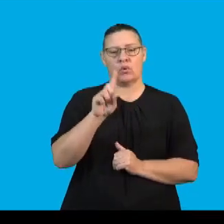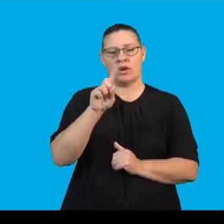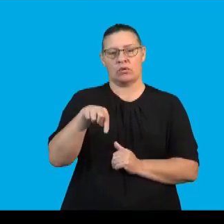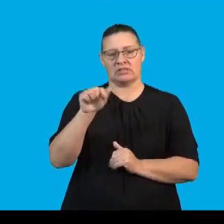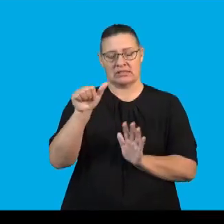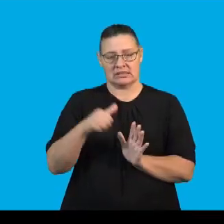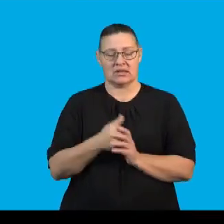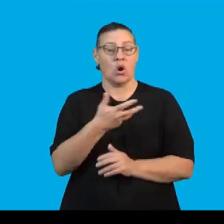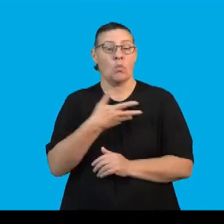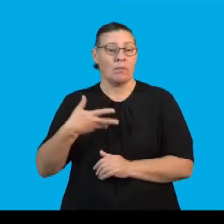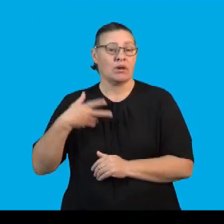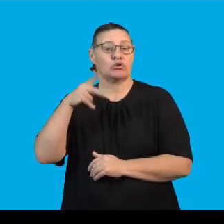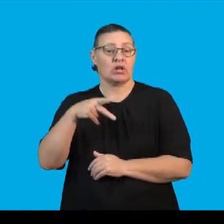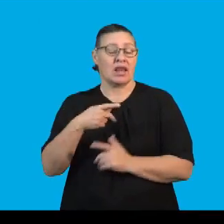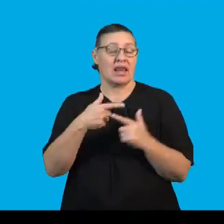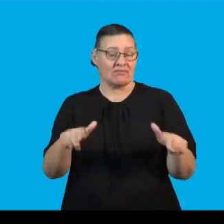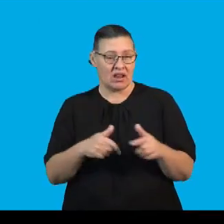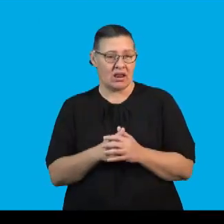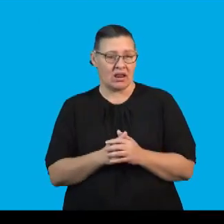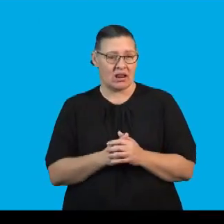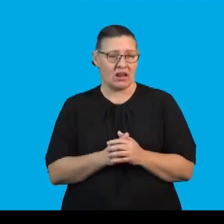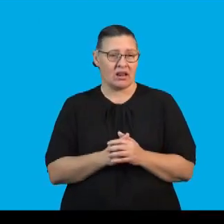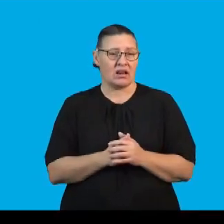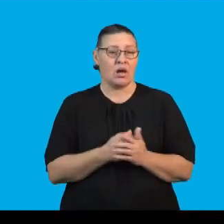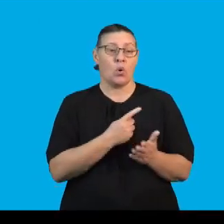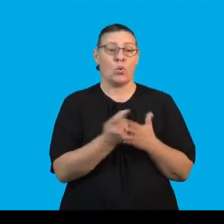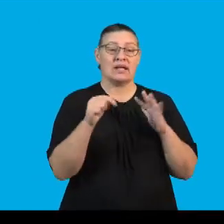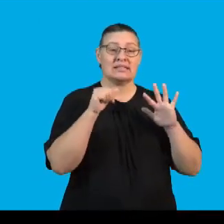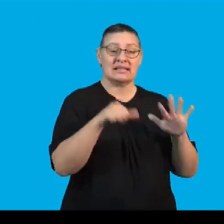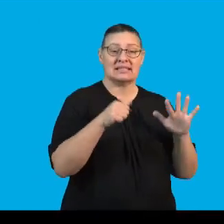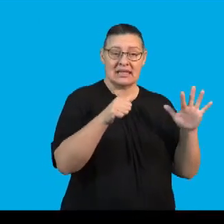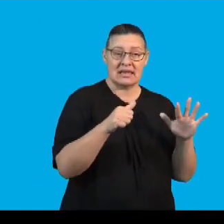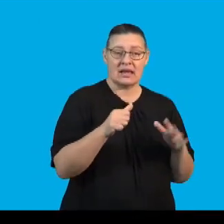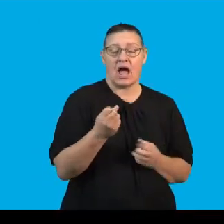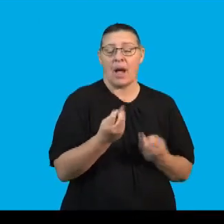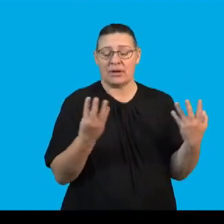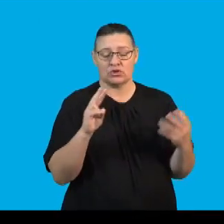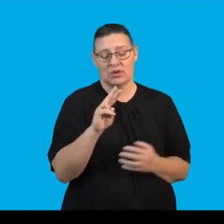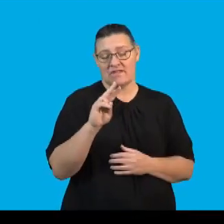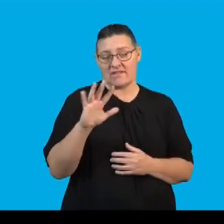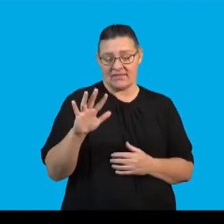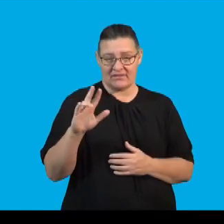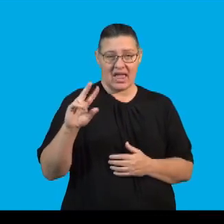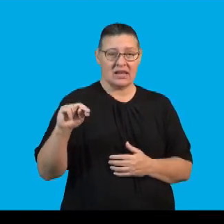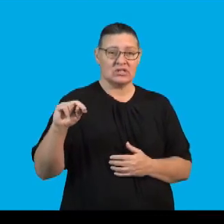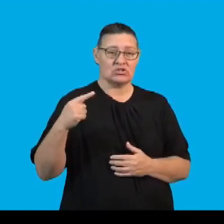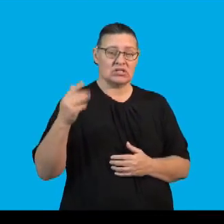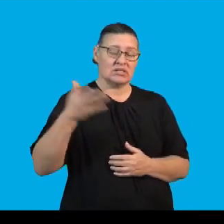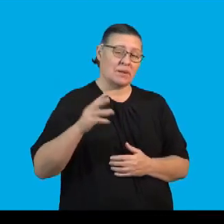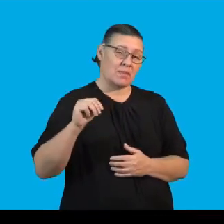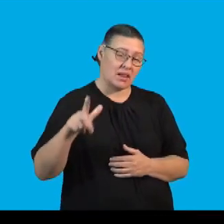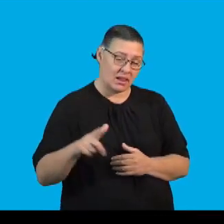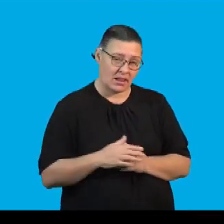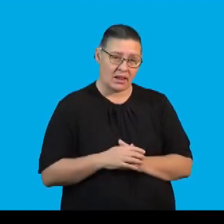216, the woman's progesterone level in week 16 was 25. And